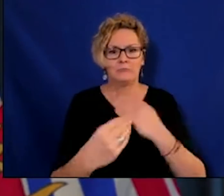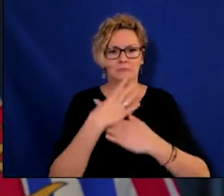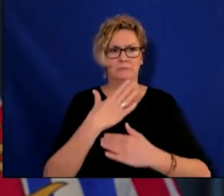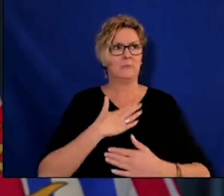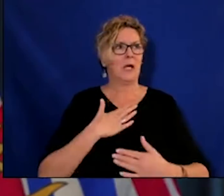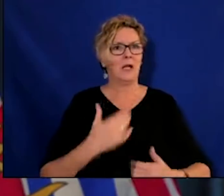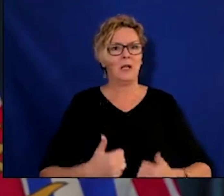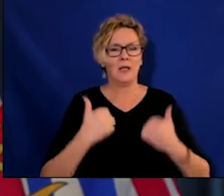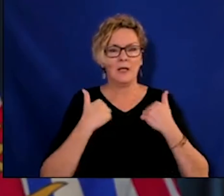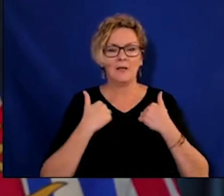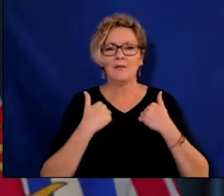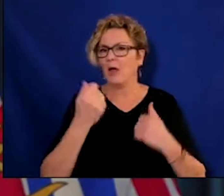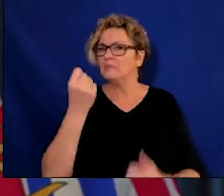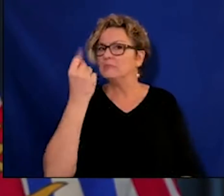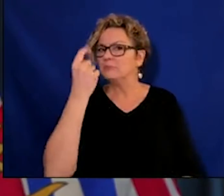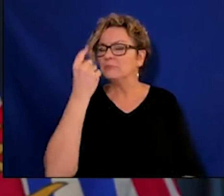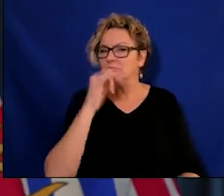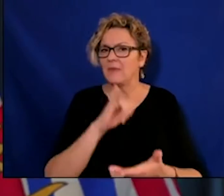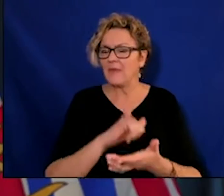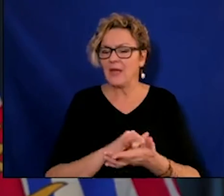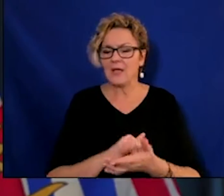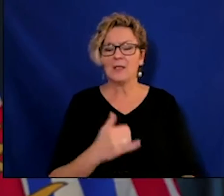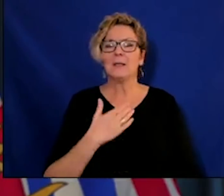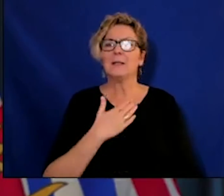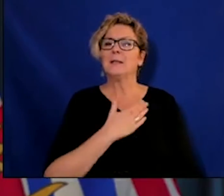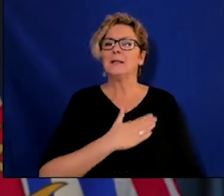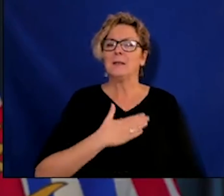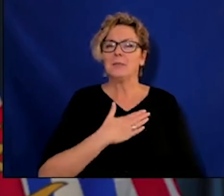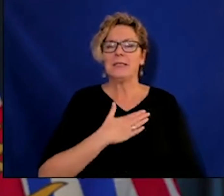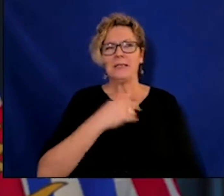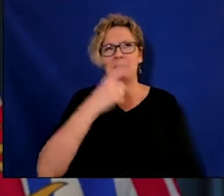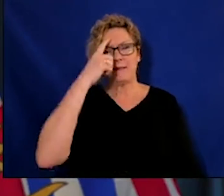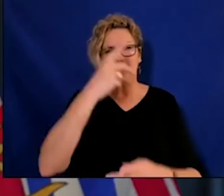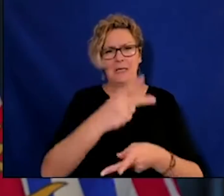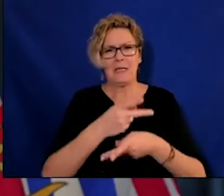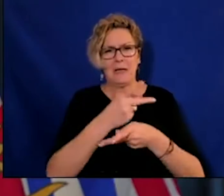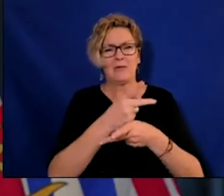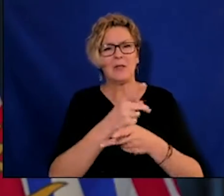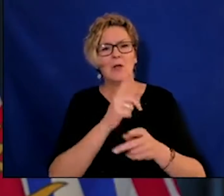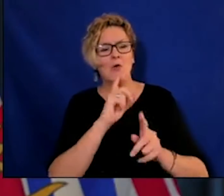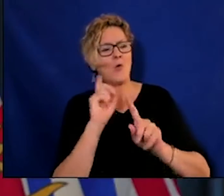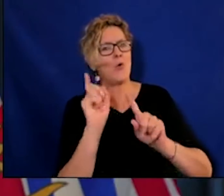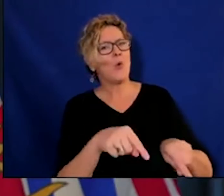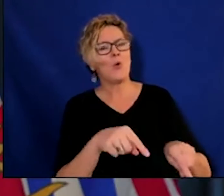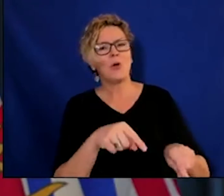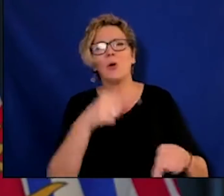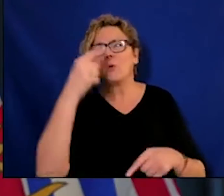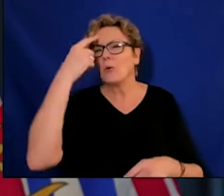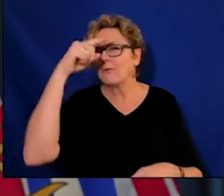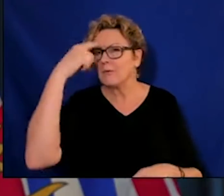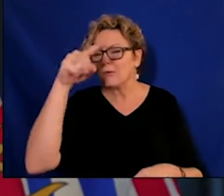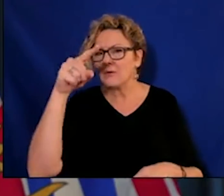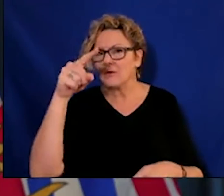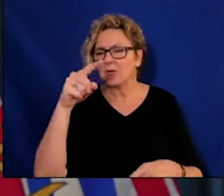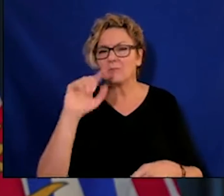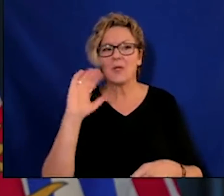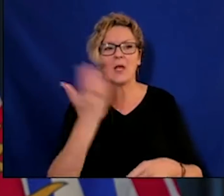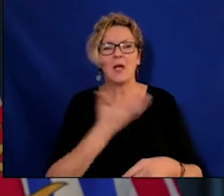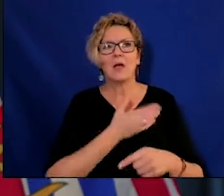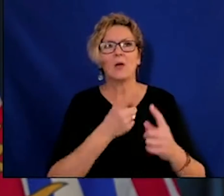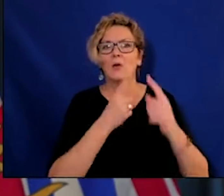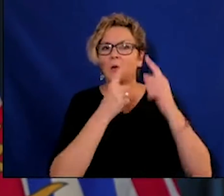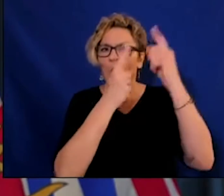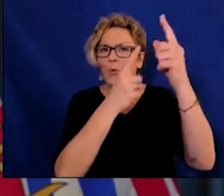asking people to focus on the intent of the orders, what we are trying to do together now